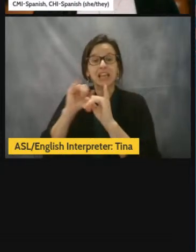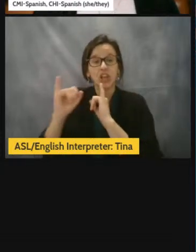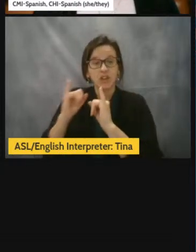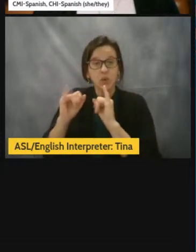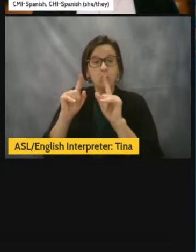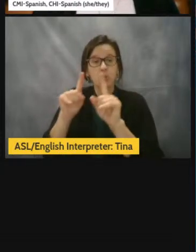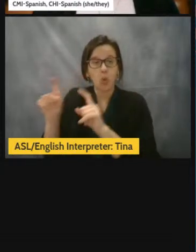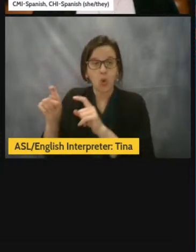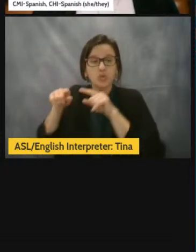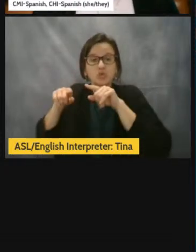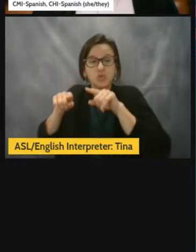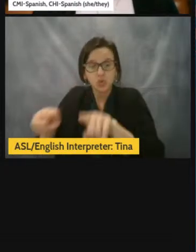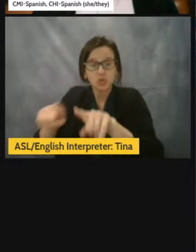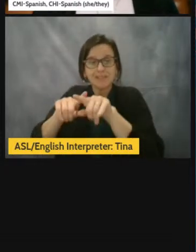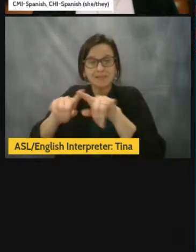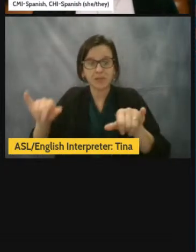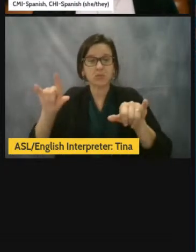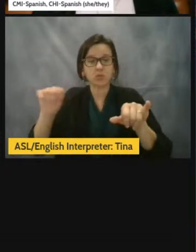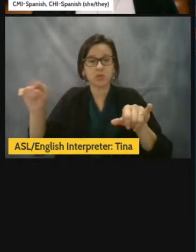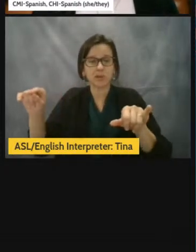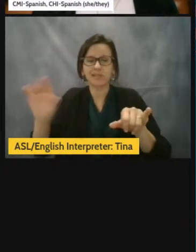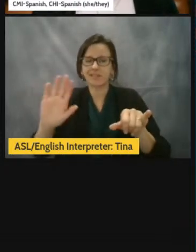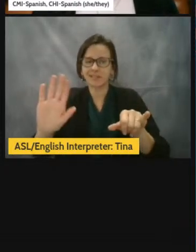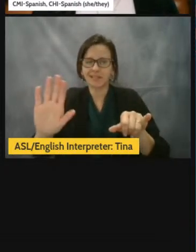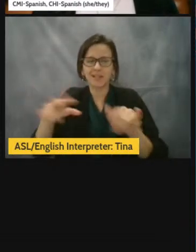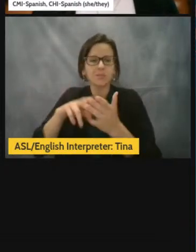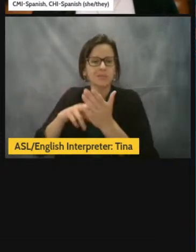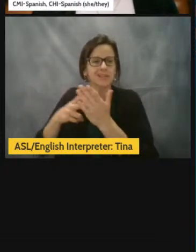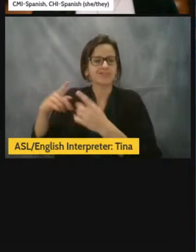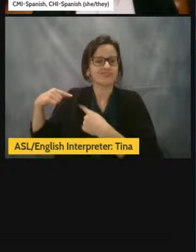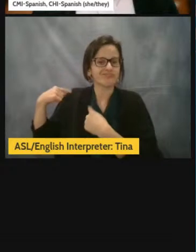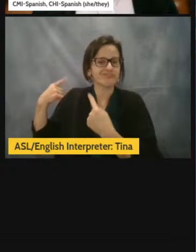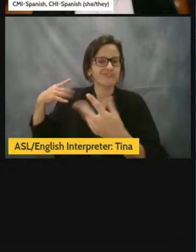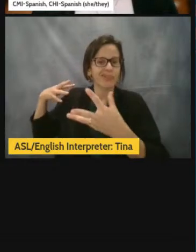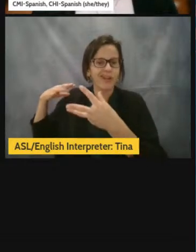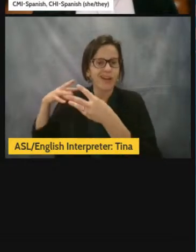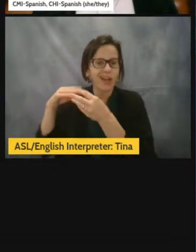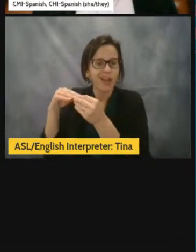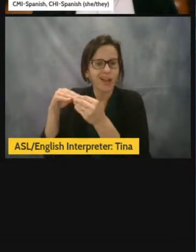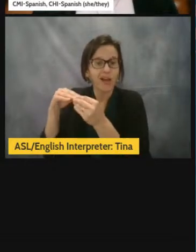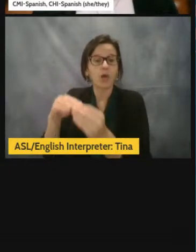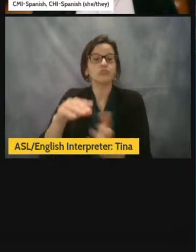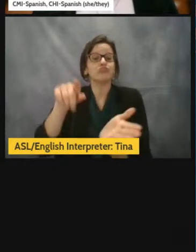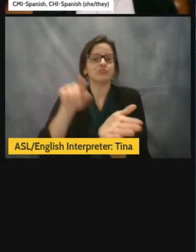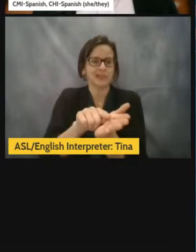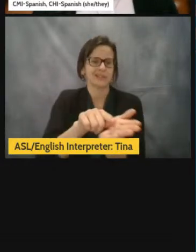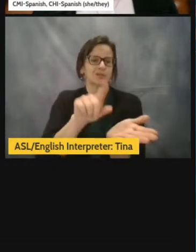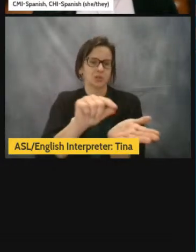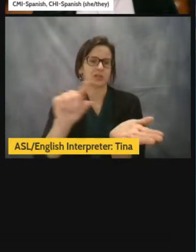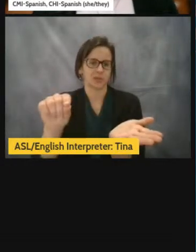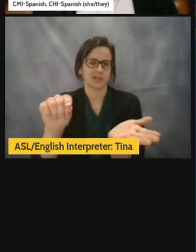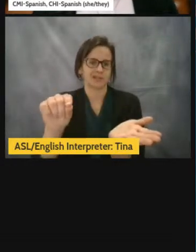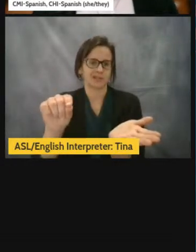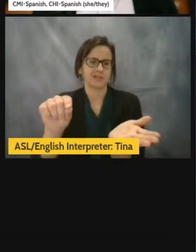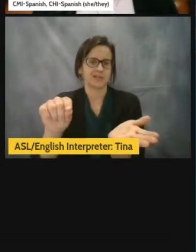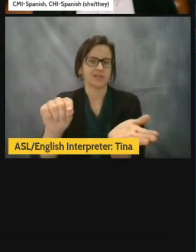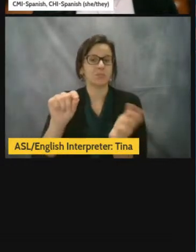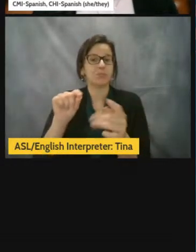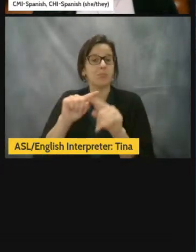They got the report and everything together and published it in 2020. So this is